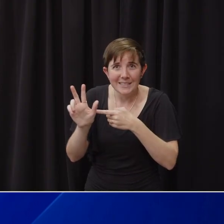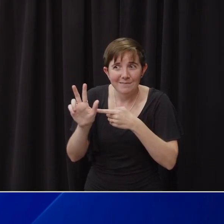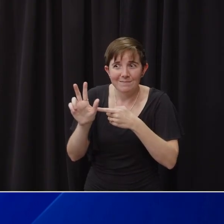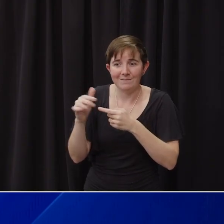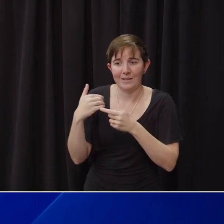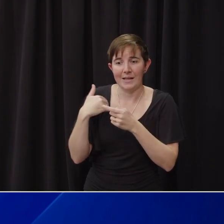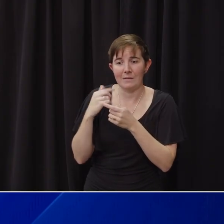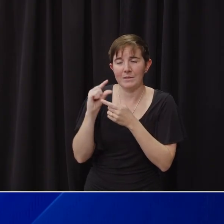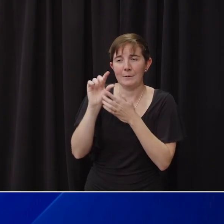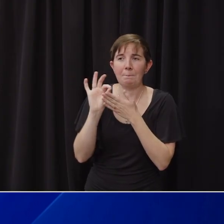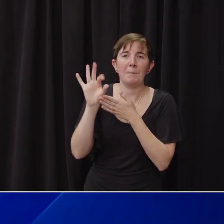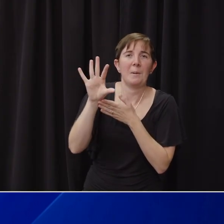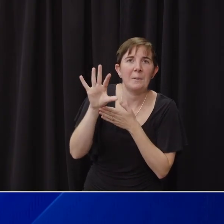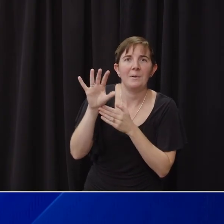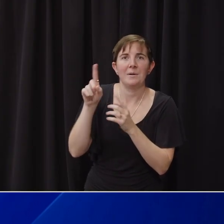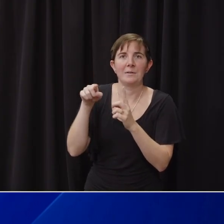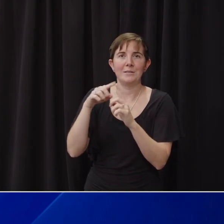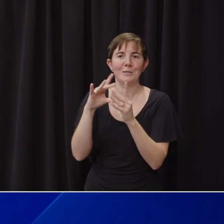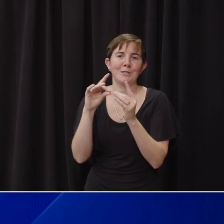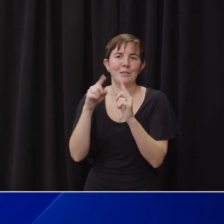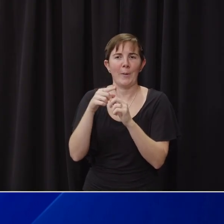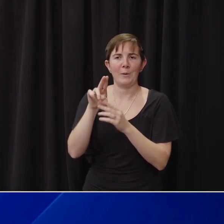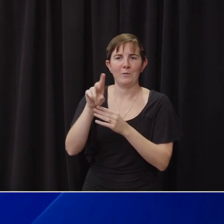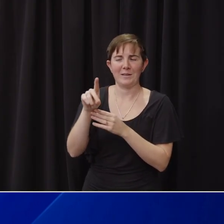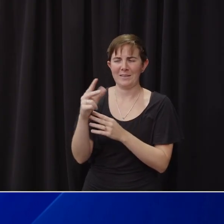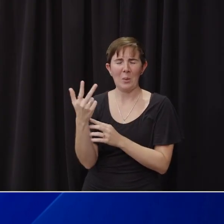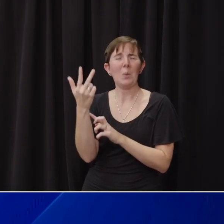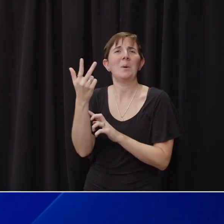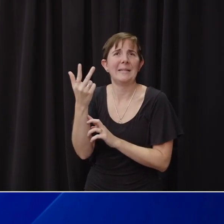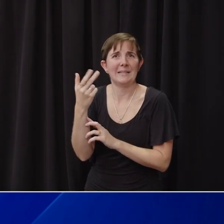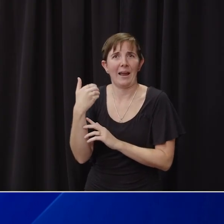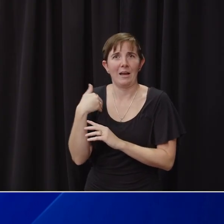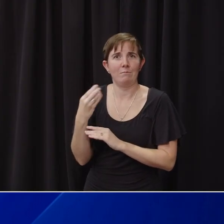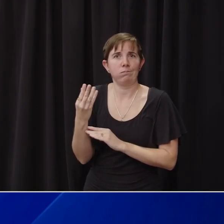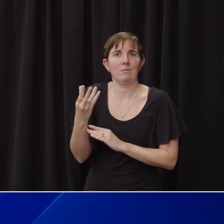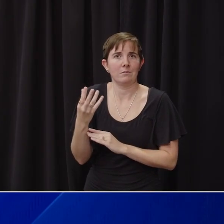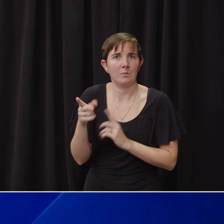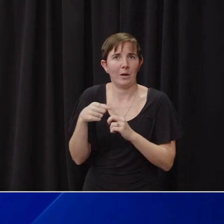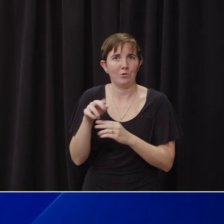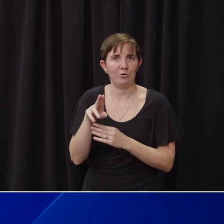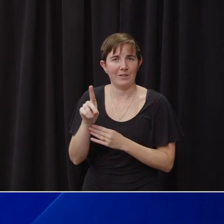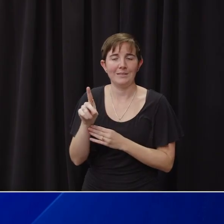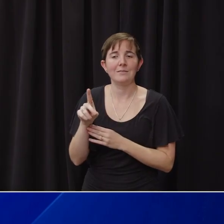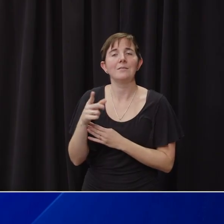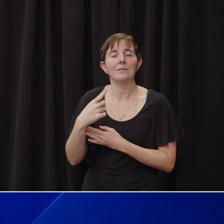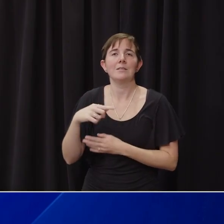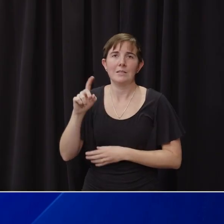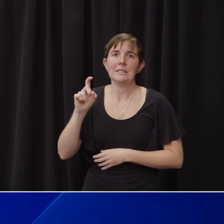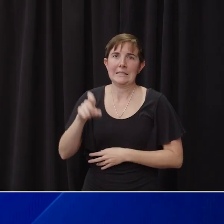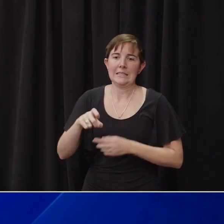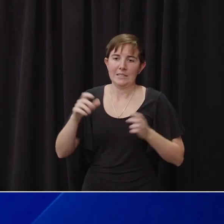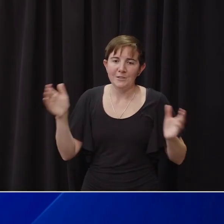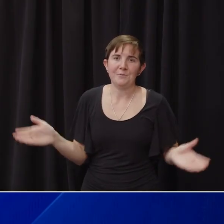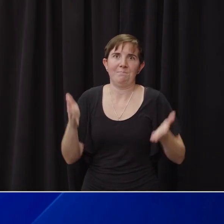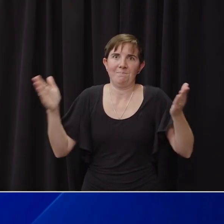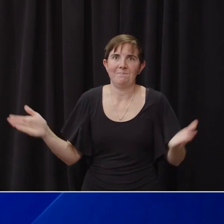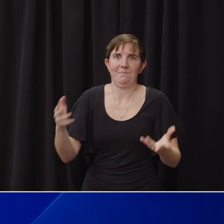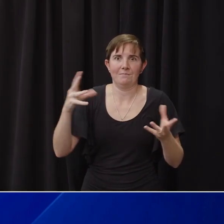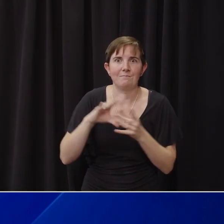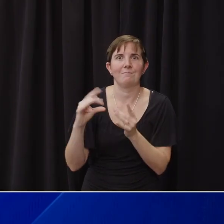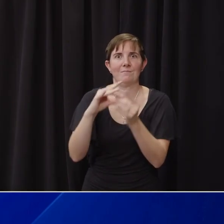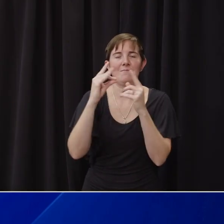a small part in a discussion about universal design. So we need to continue to promote